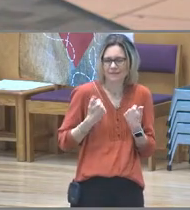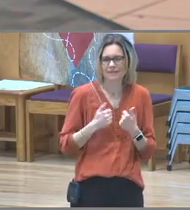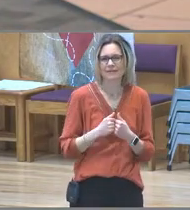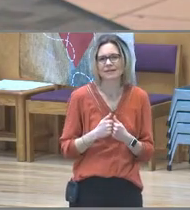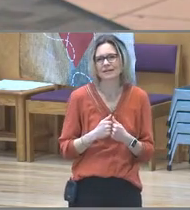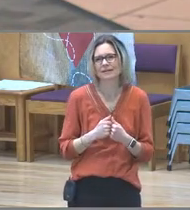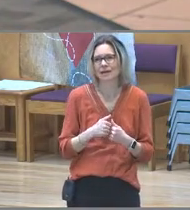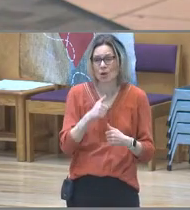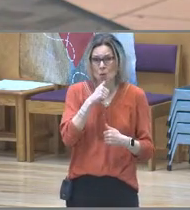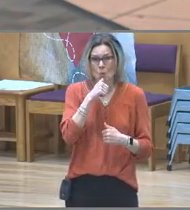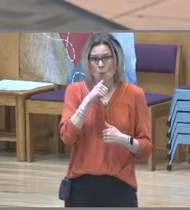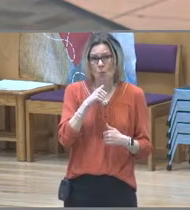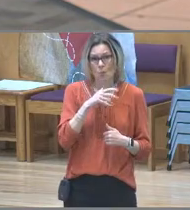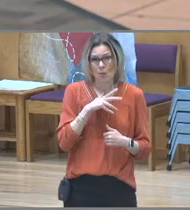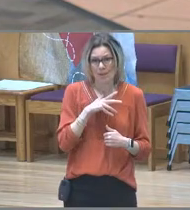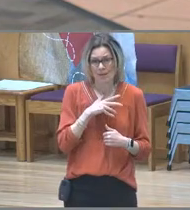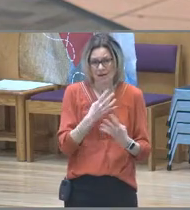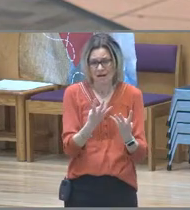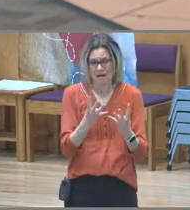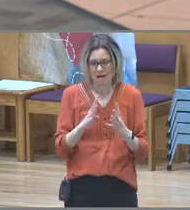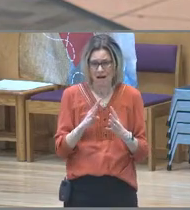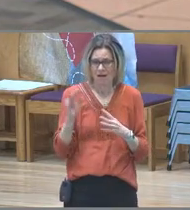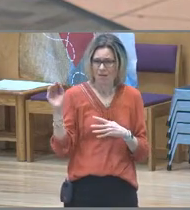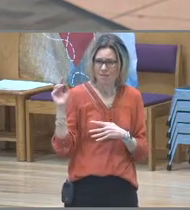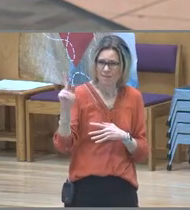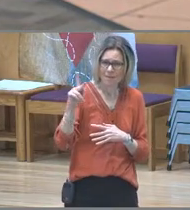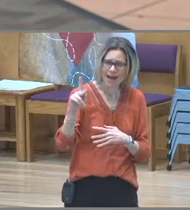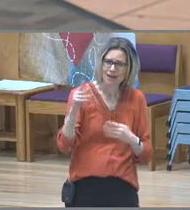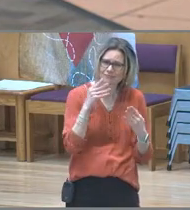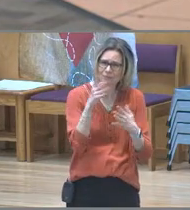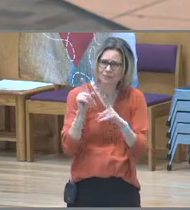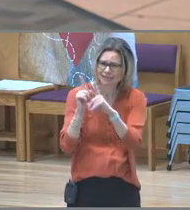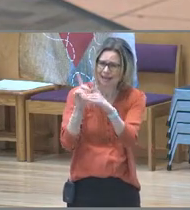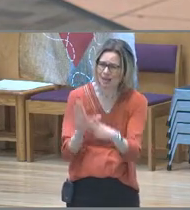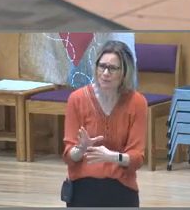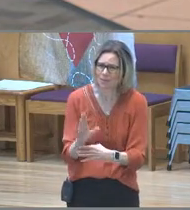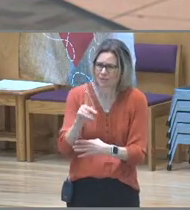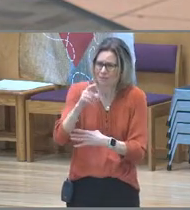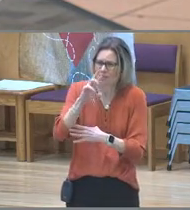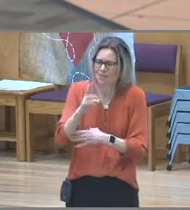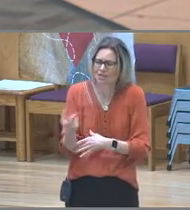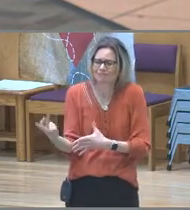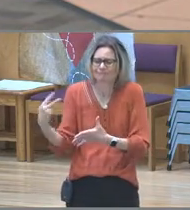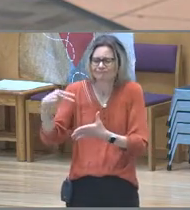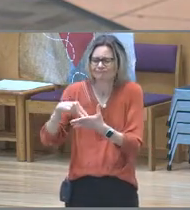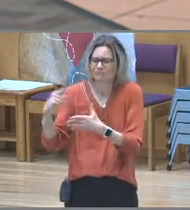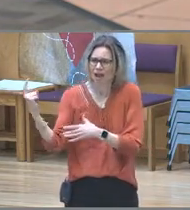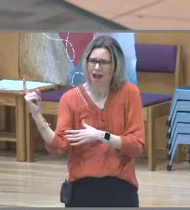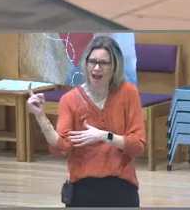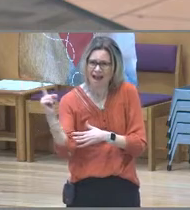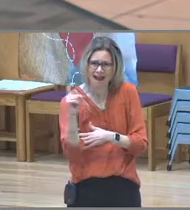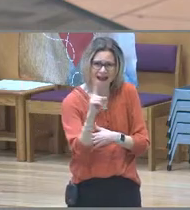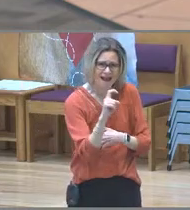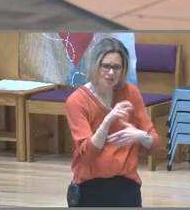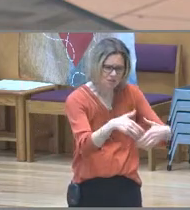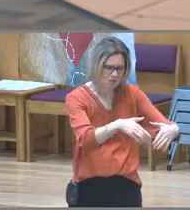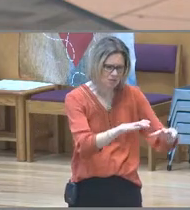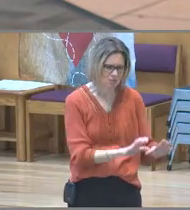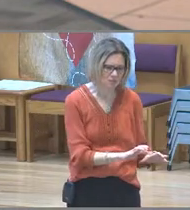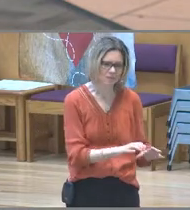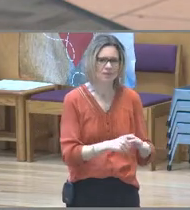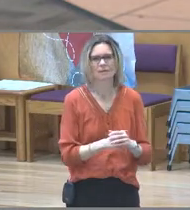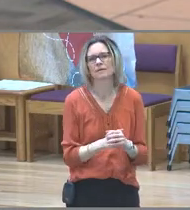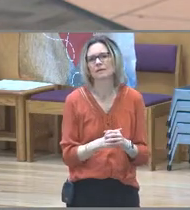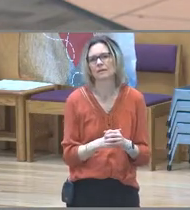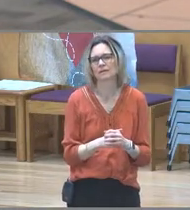The women ran back to tell the disciples, and Peter jumped to his feet and ran to the tomb. What